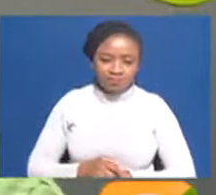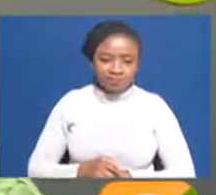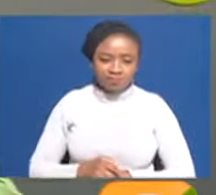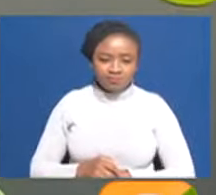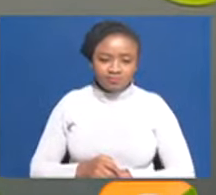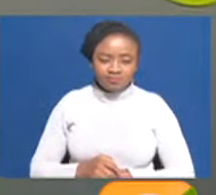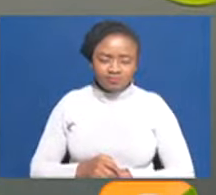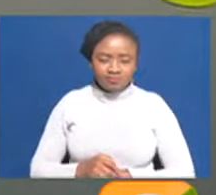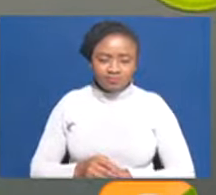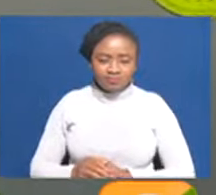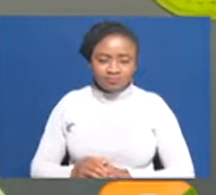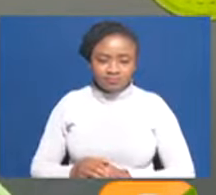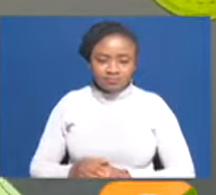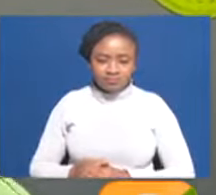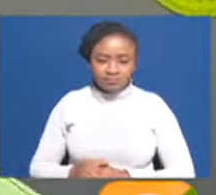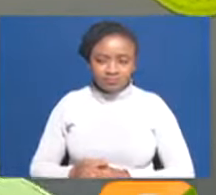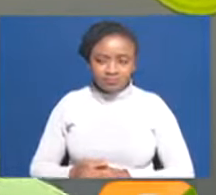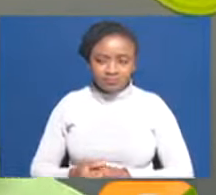Ukiongeza sasa